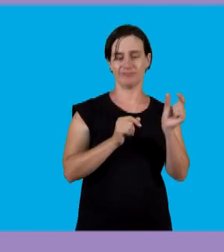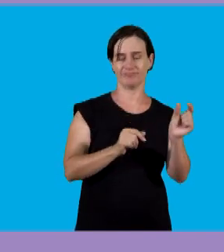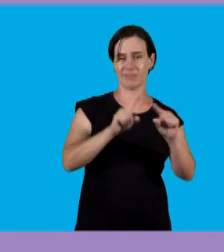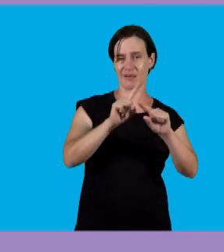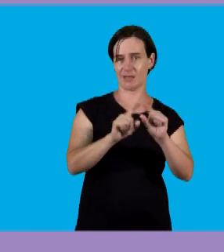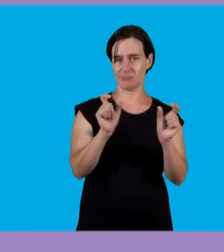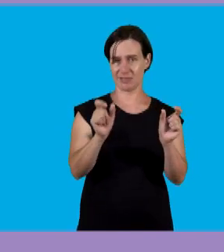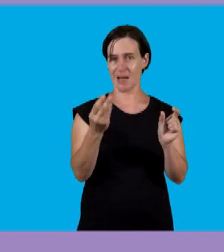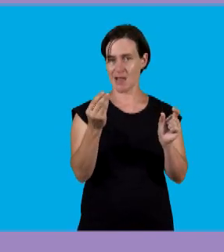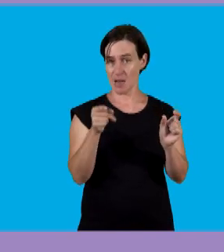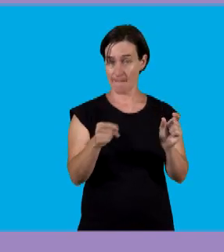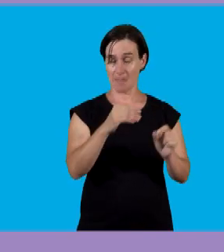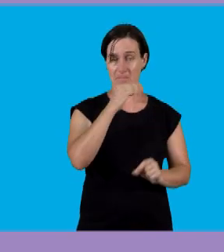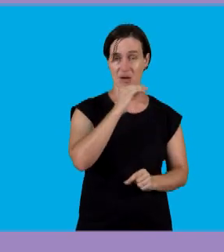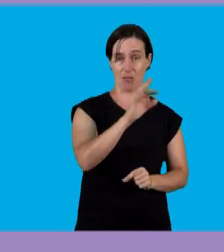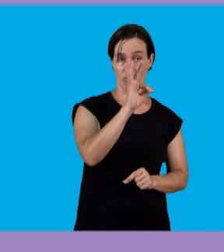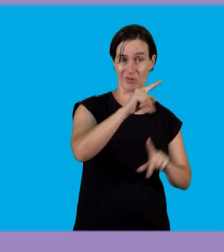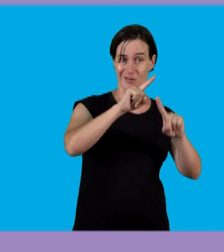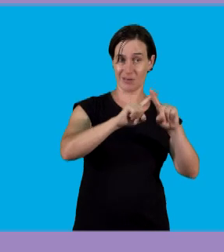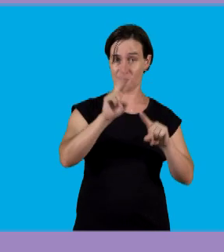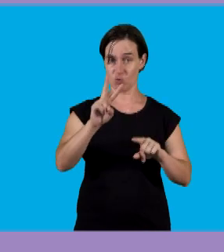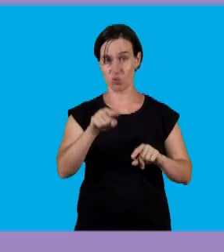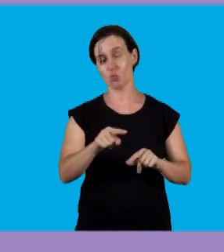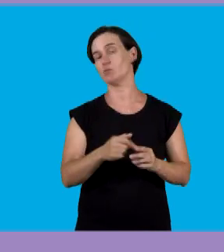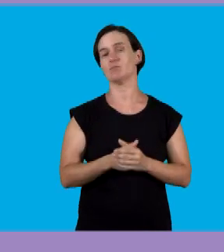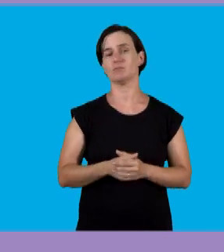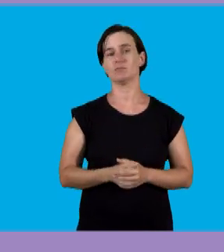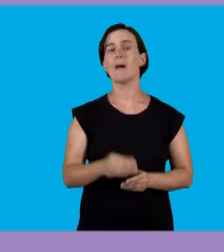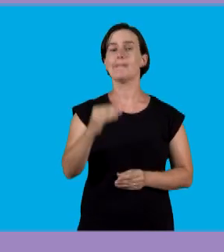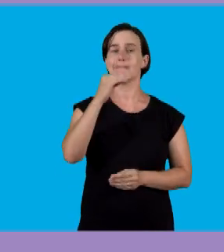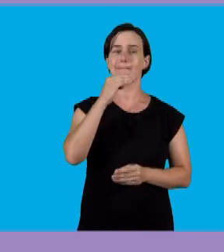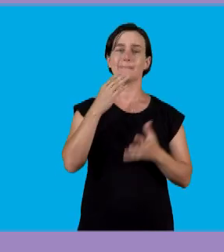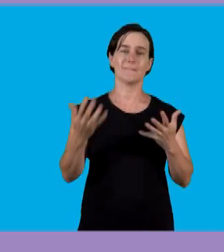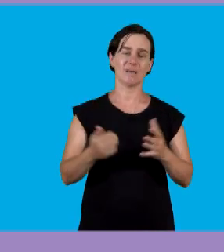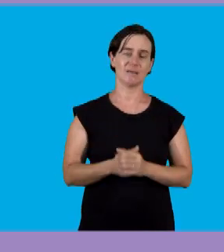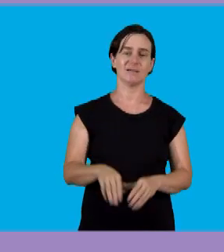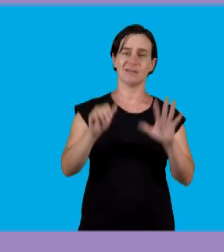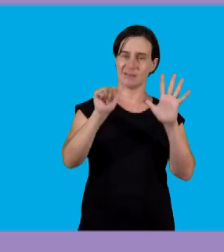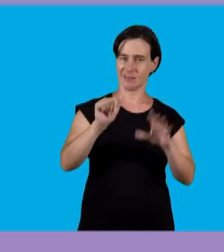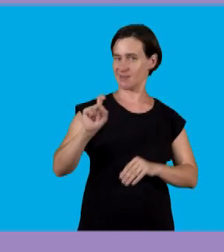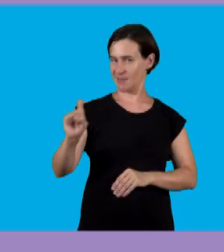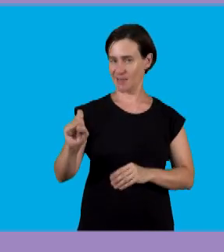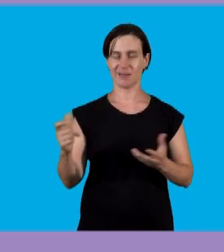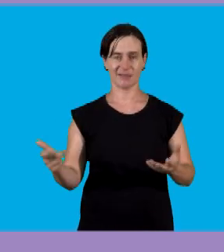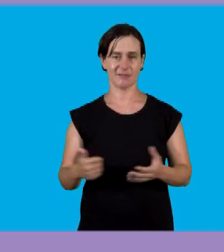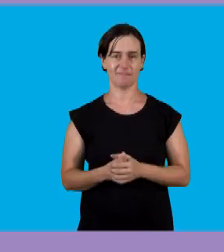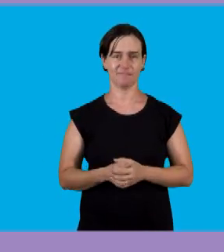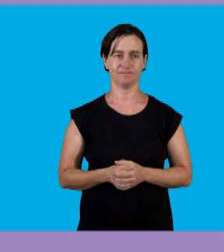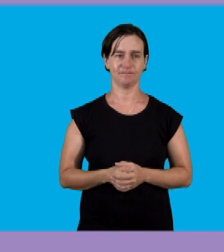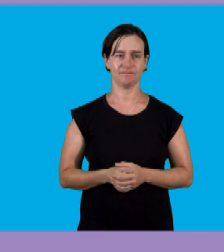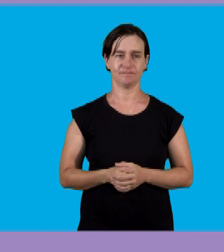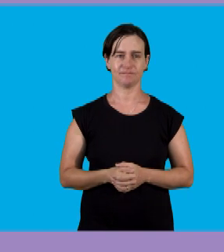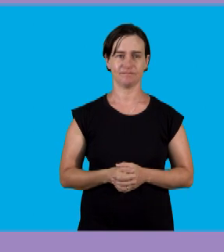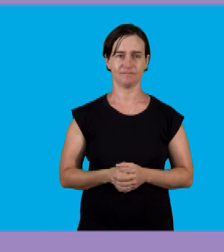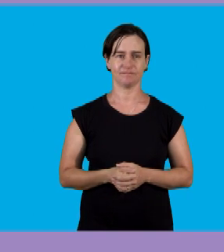integers, which is going to be 3 multiplied by 2. That is going to give us a 6. And